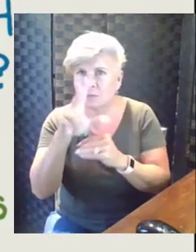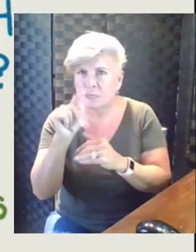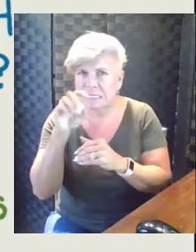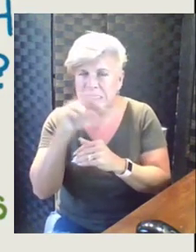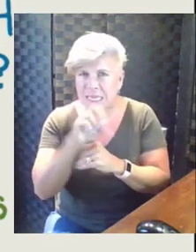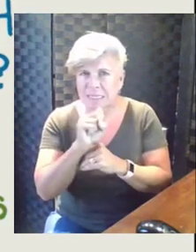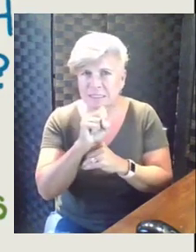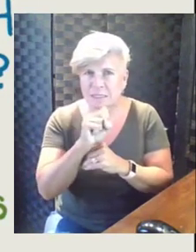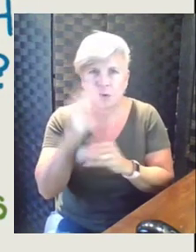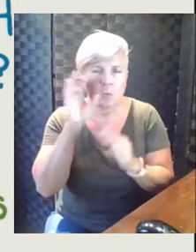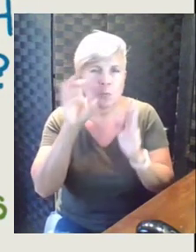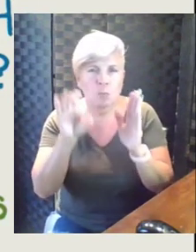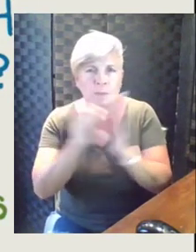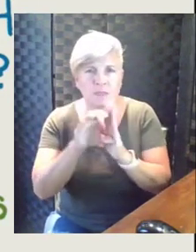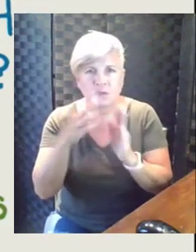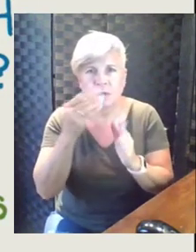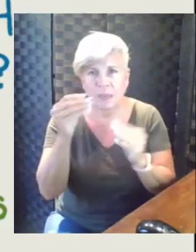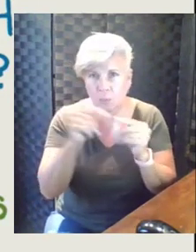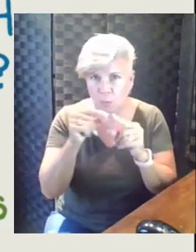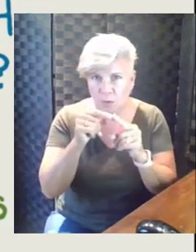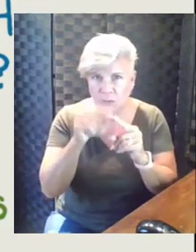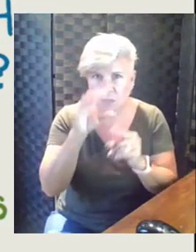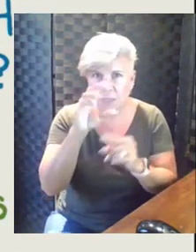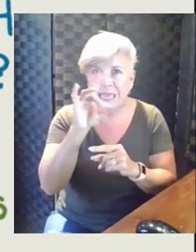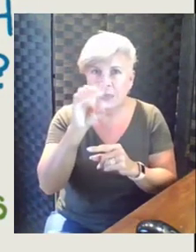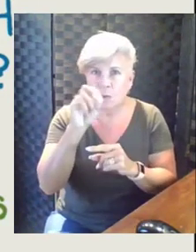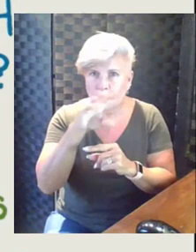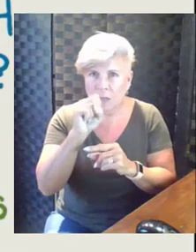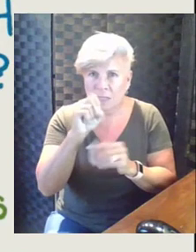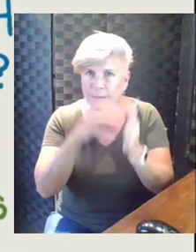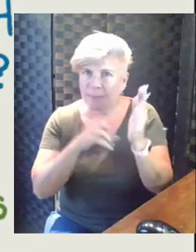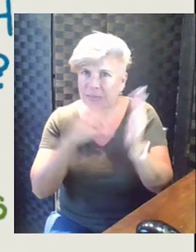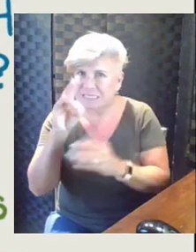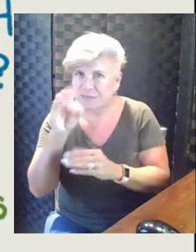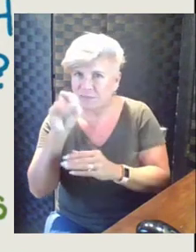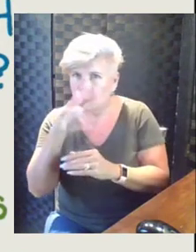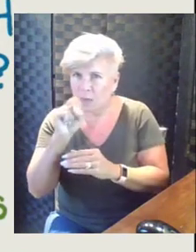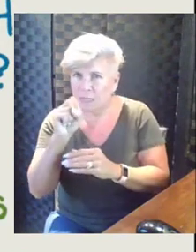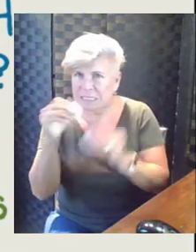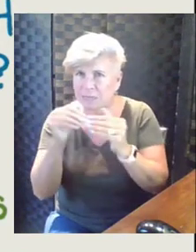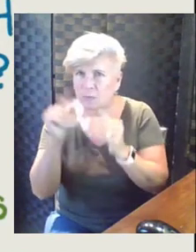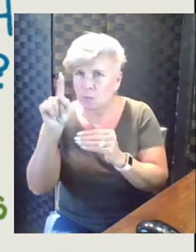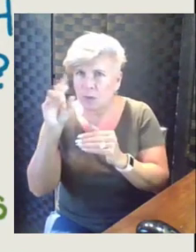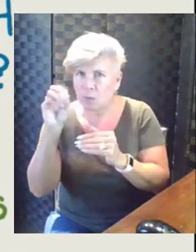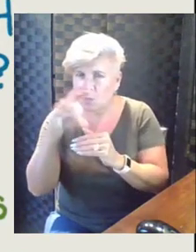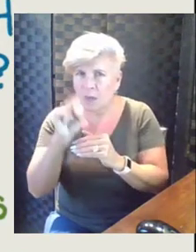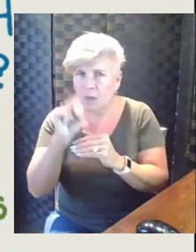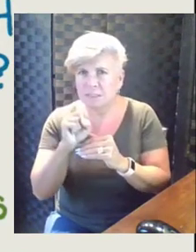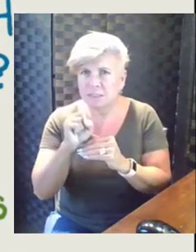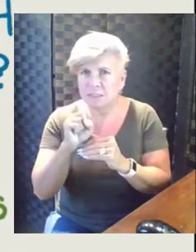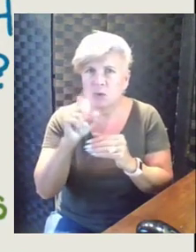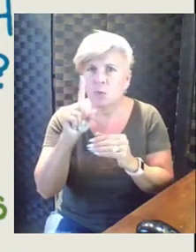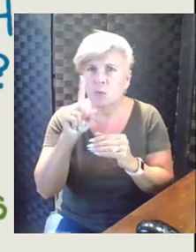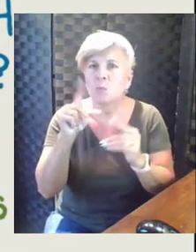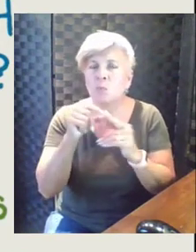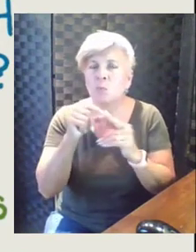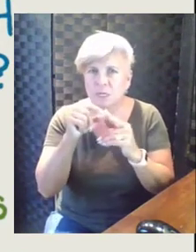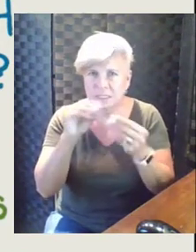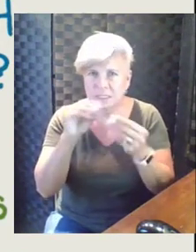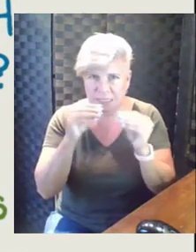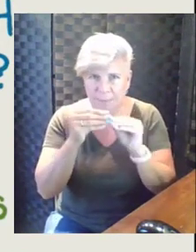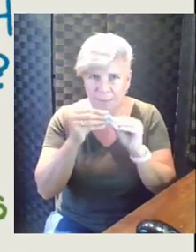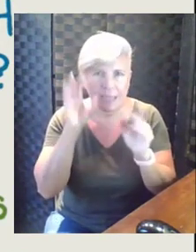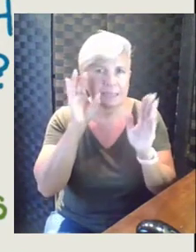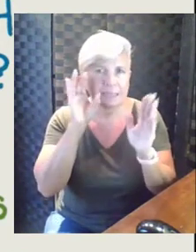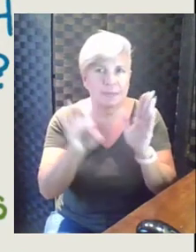There's the words and picture. 8 ones minus 7 ones is 1 ones. Some words and numbers,